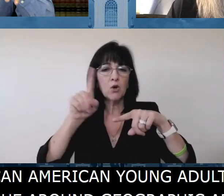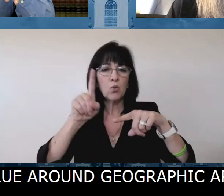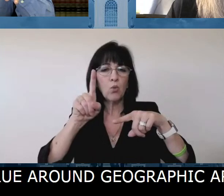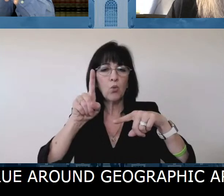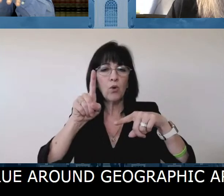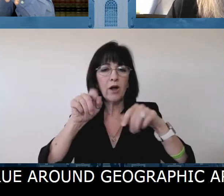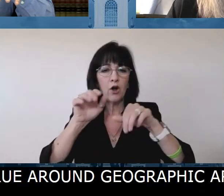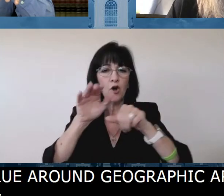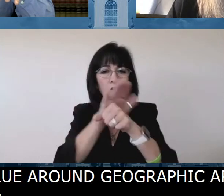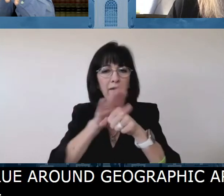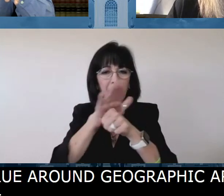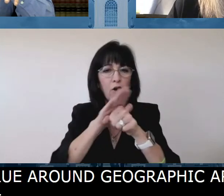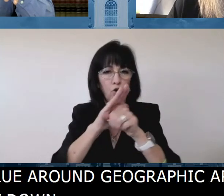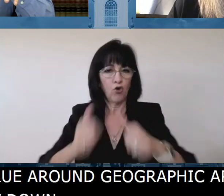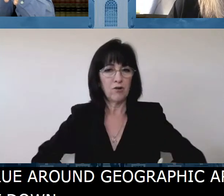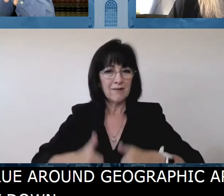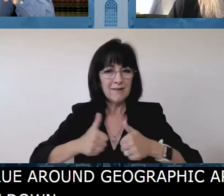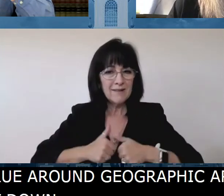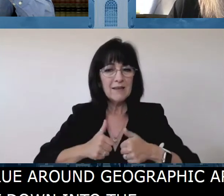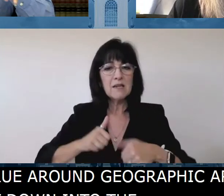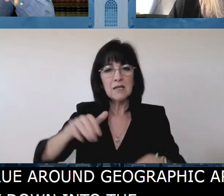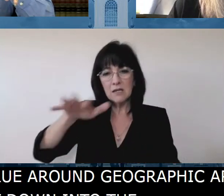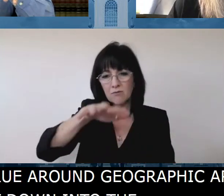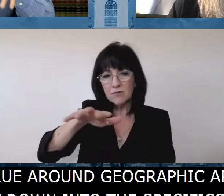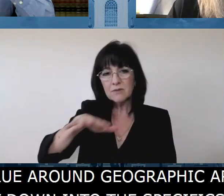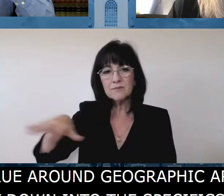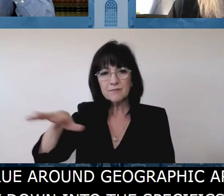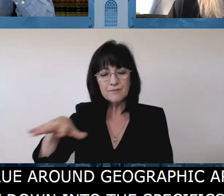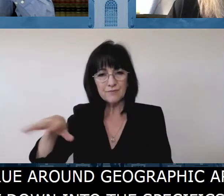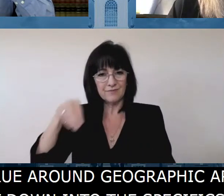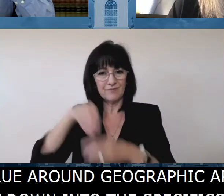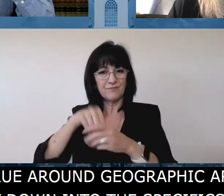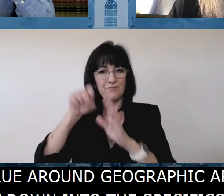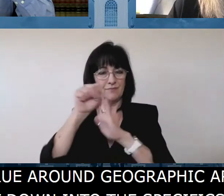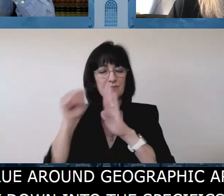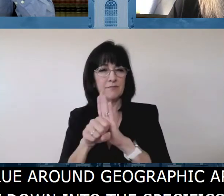the specifics of that data to understand where